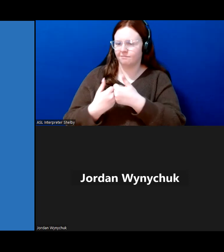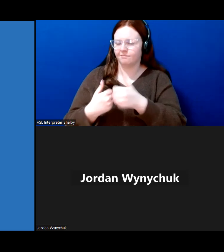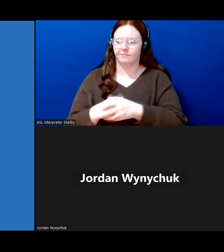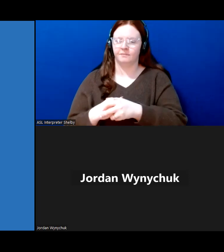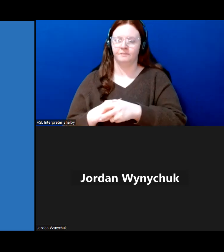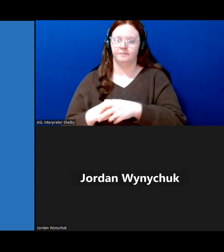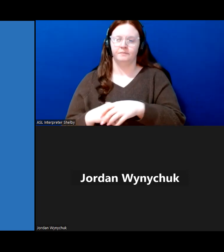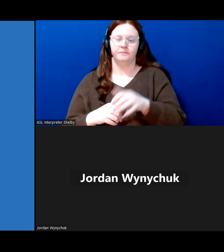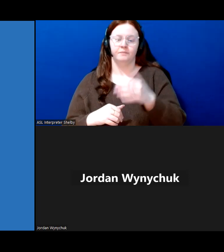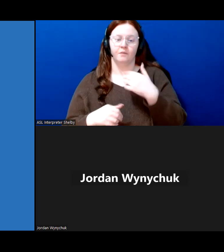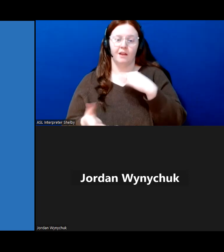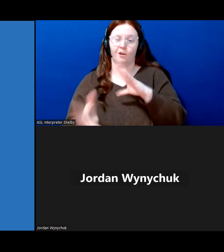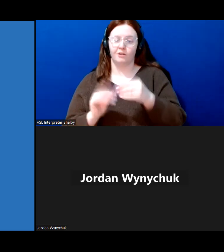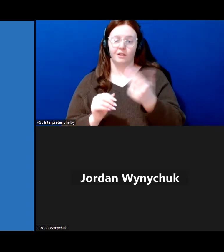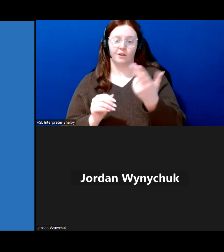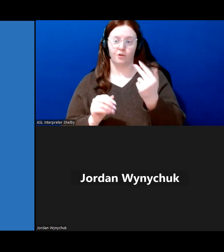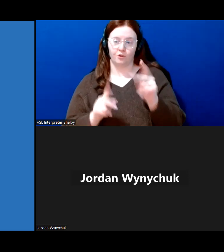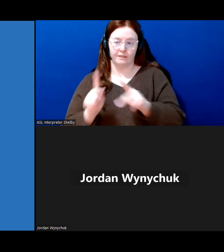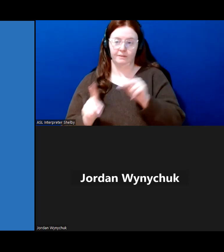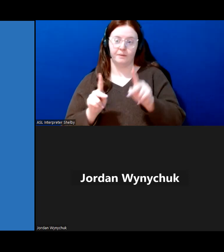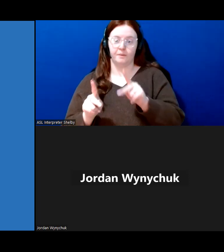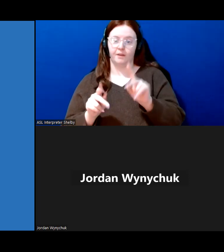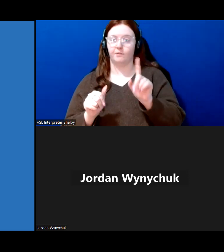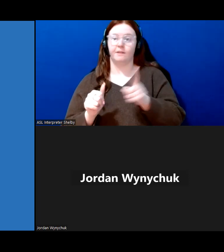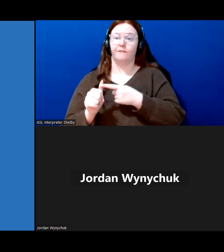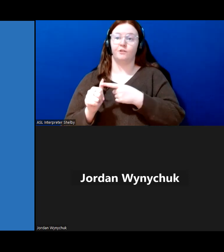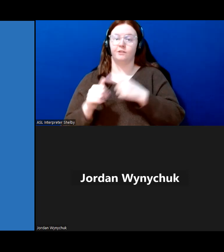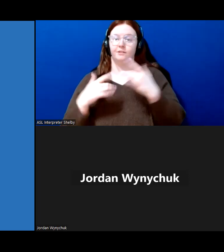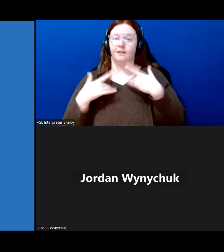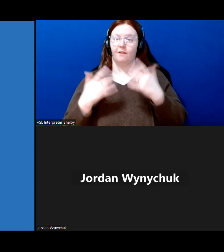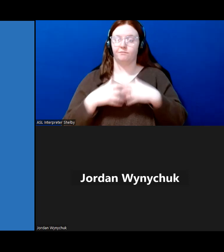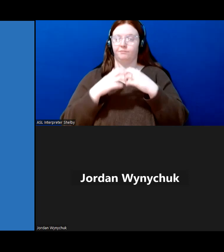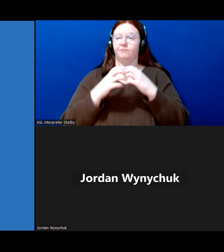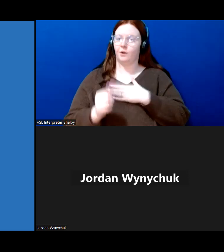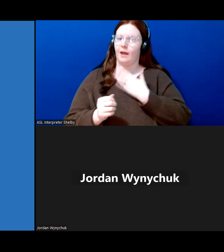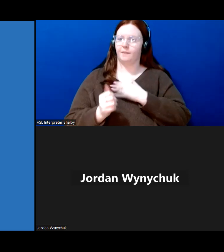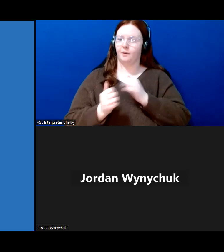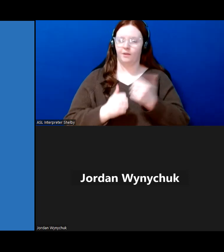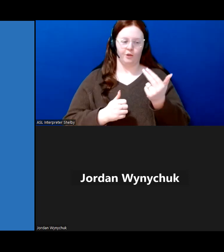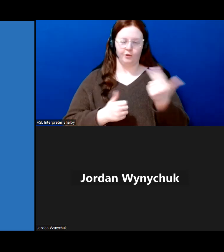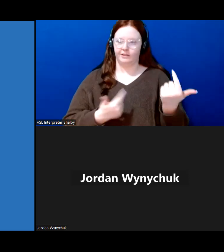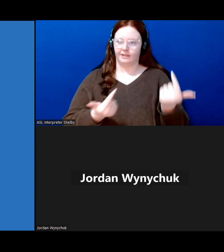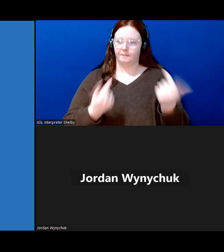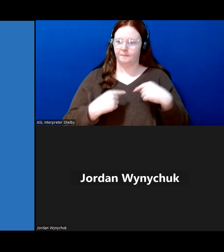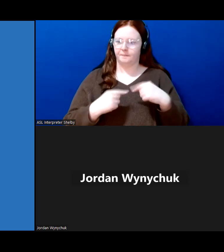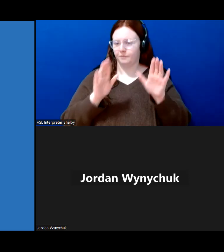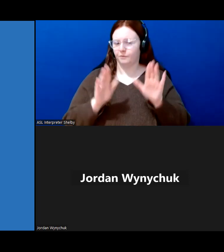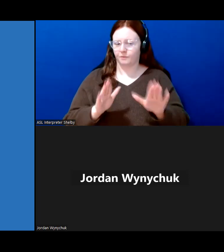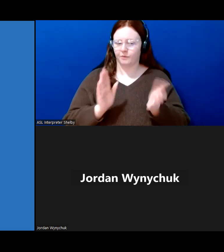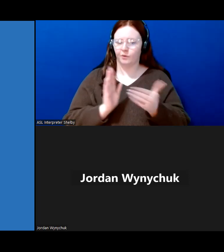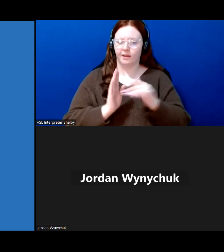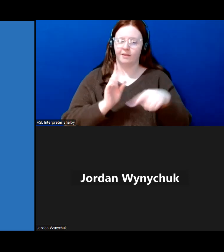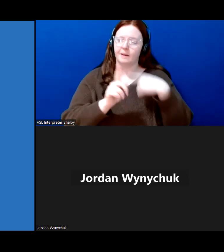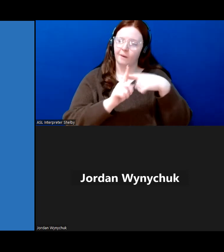we had 13 folks for that night. That was our first one. We were really happy with that. So again, the positive impacts